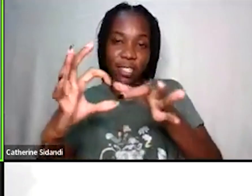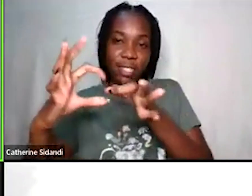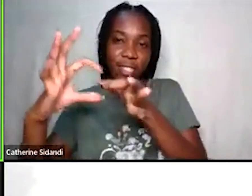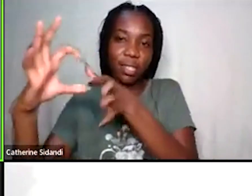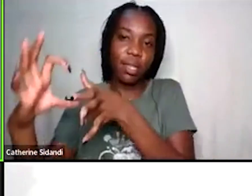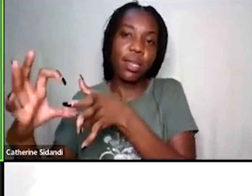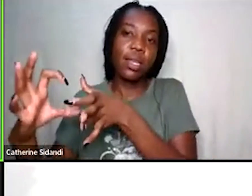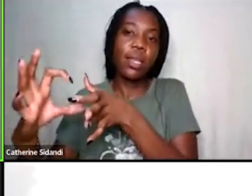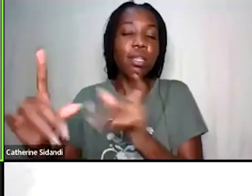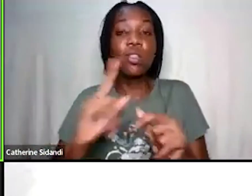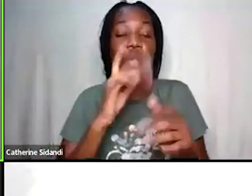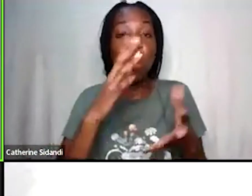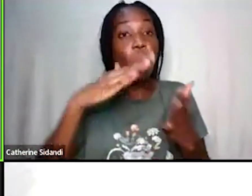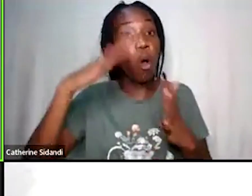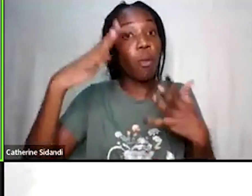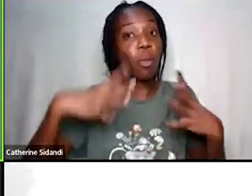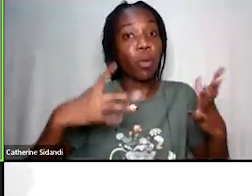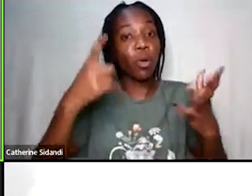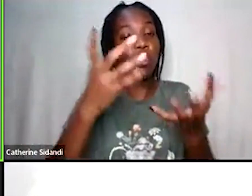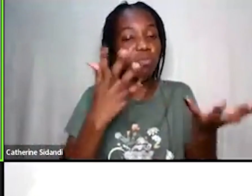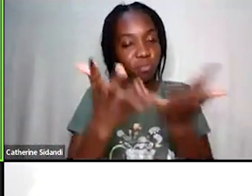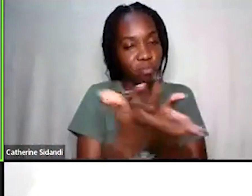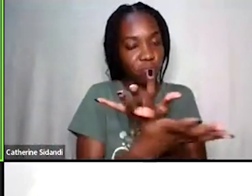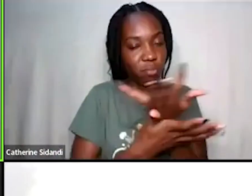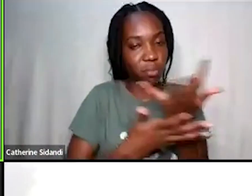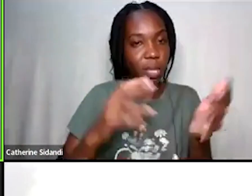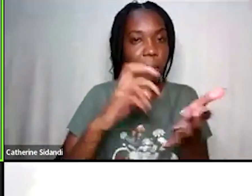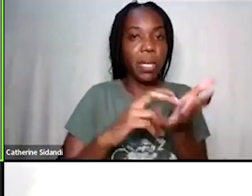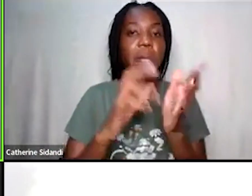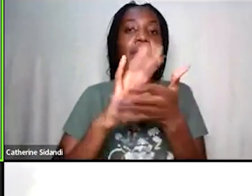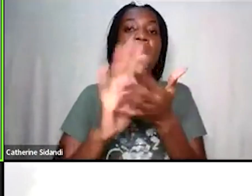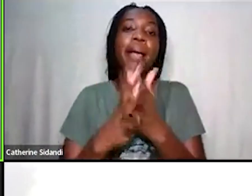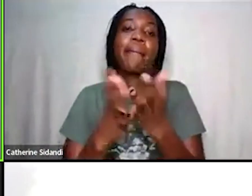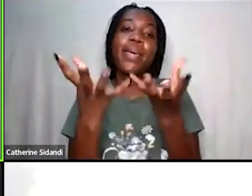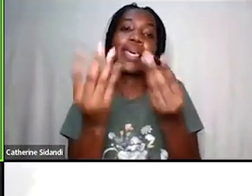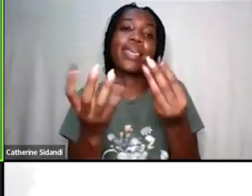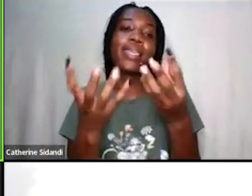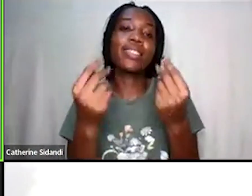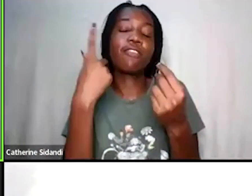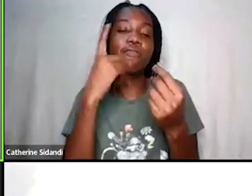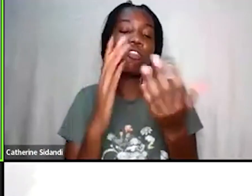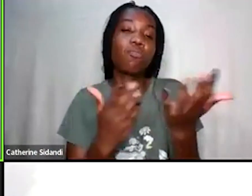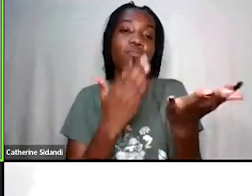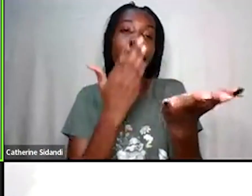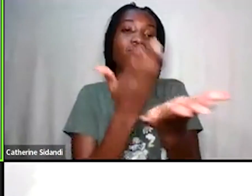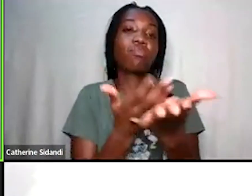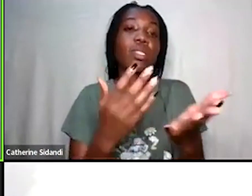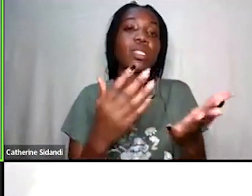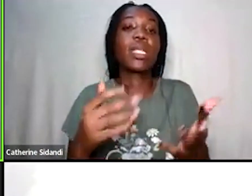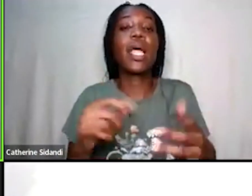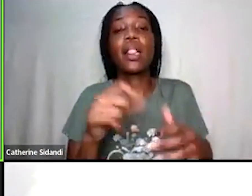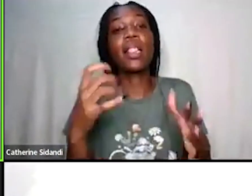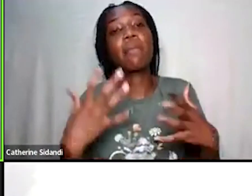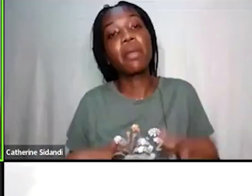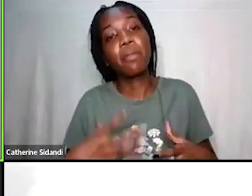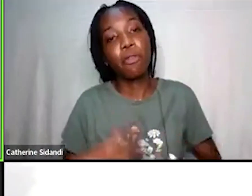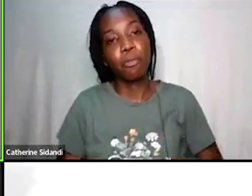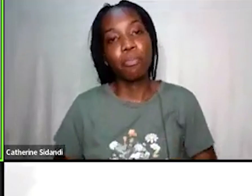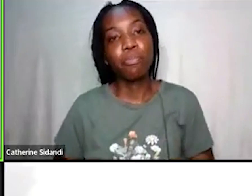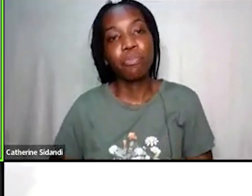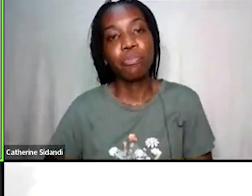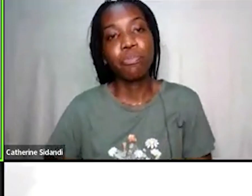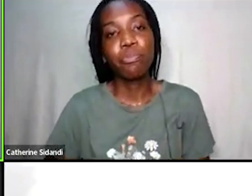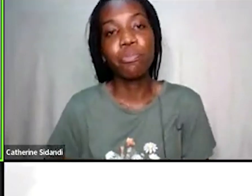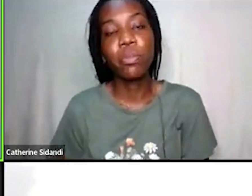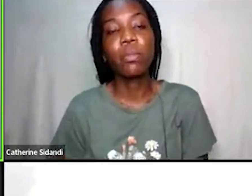the more people you network with, the easier it is to reach out to the other people. There's another question